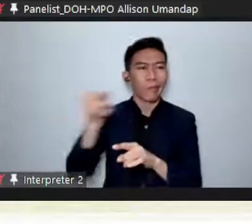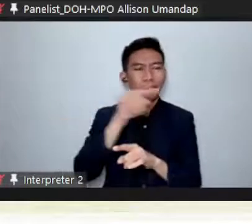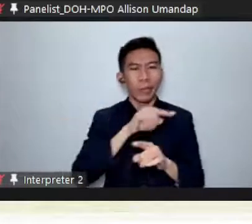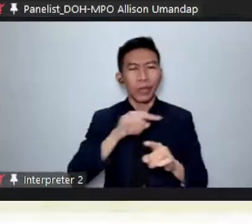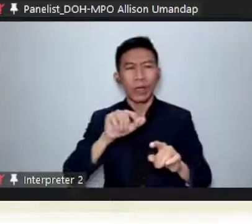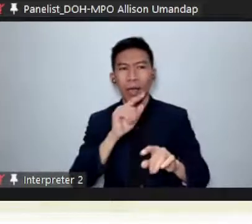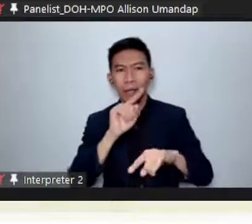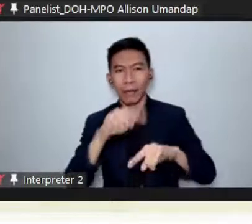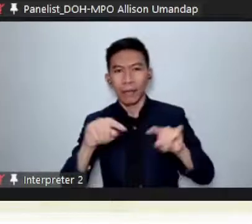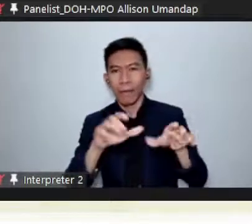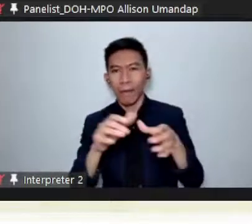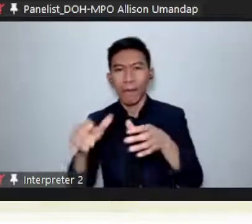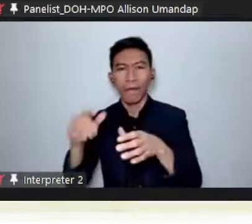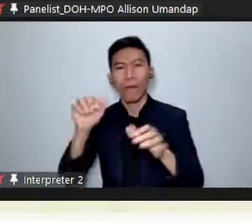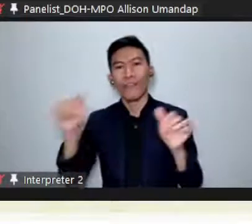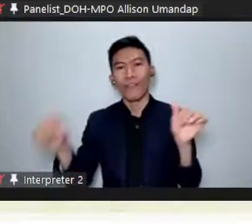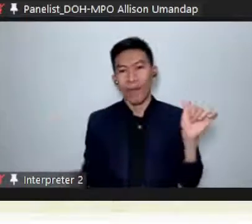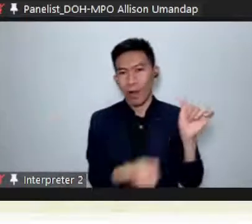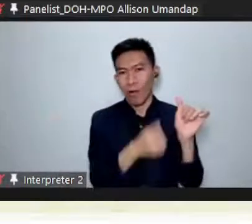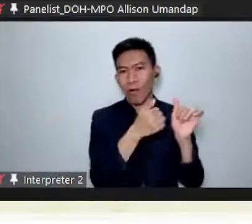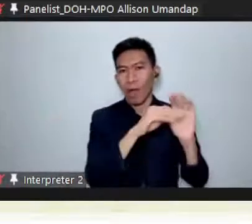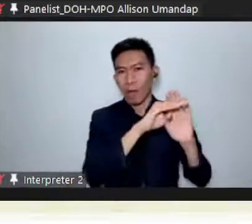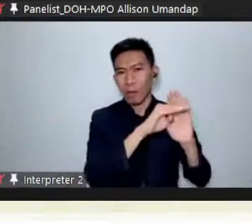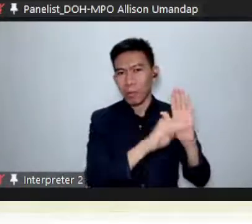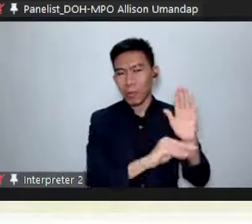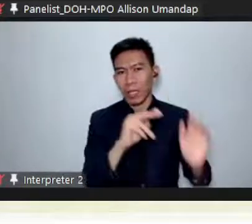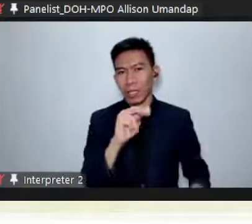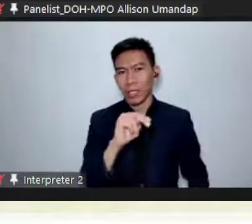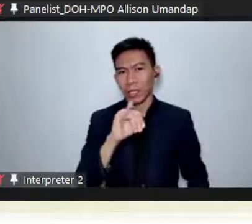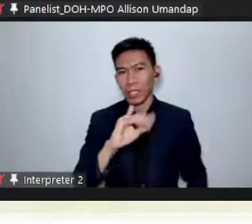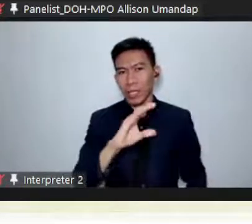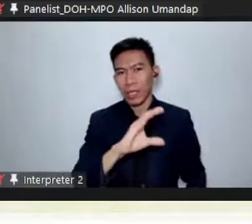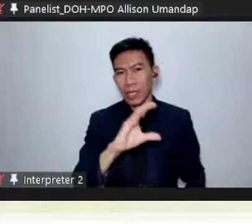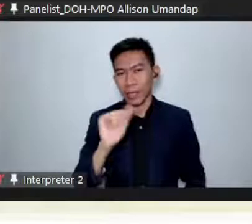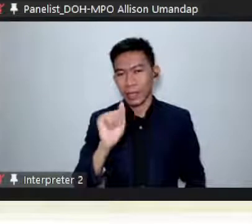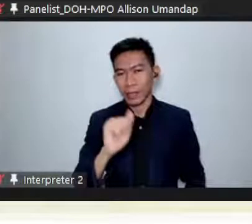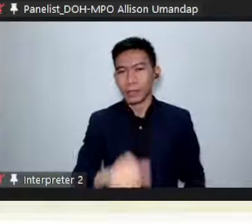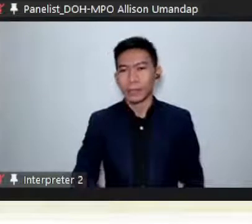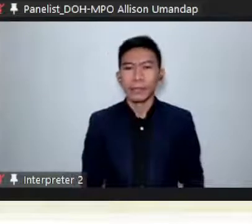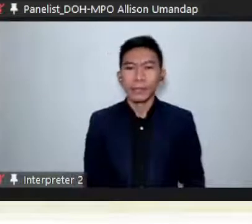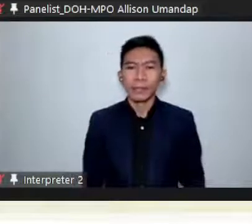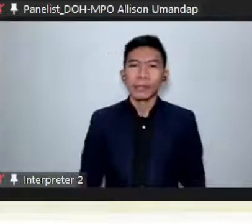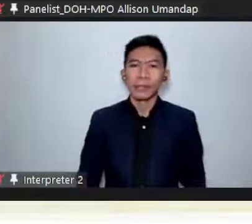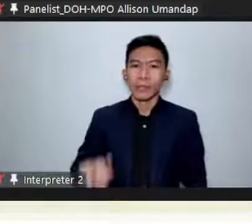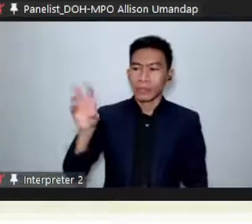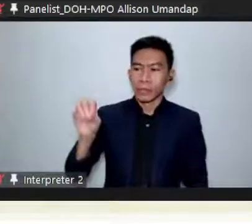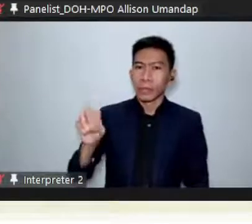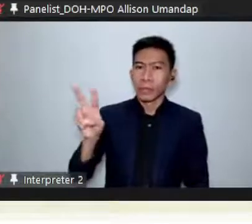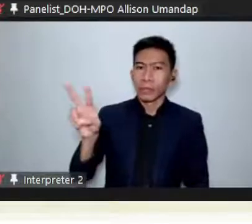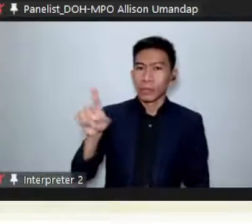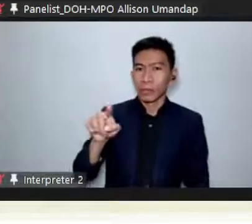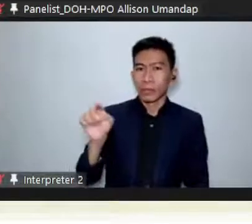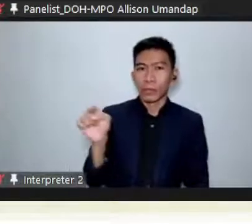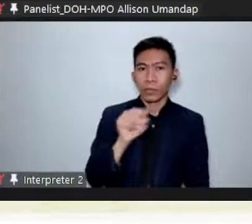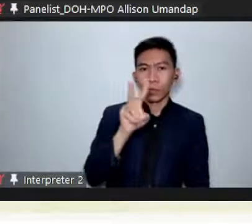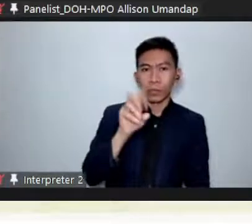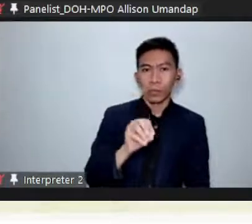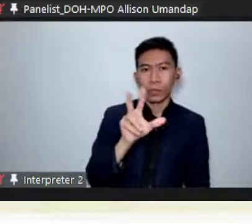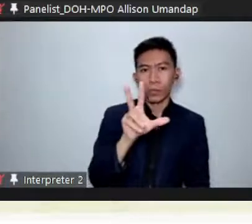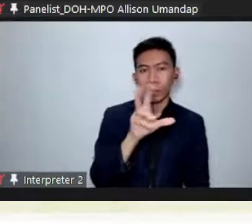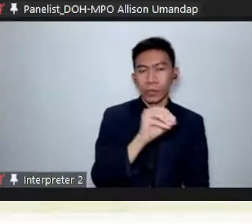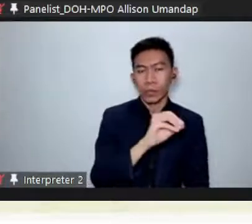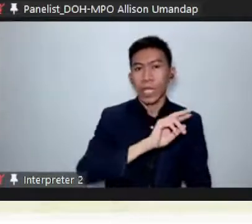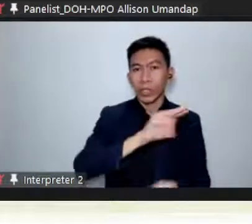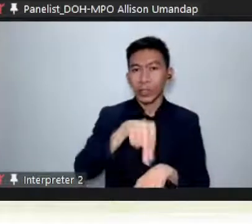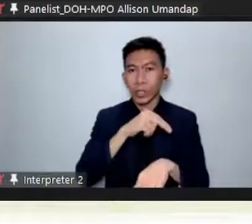the law. Now, the 2021-2030 National Cancer Control Strat Plan